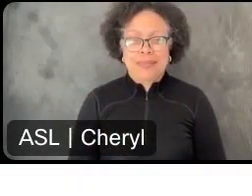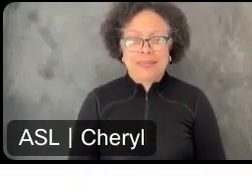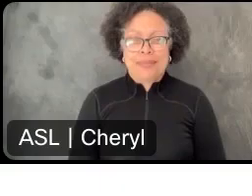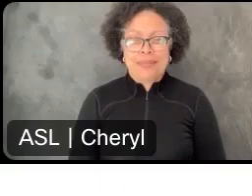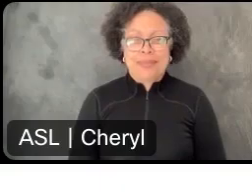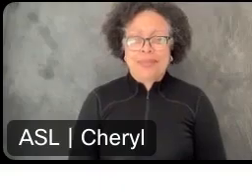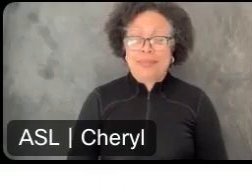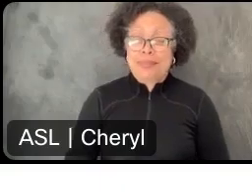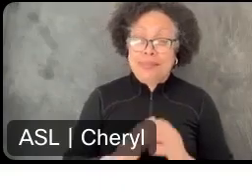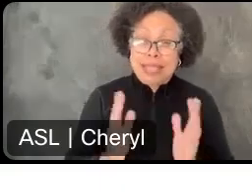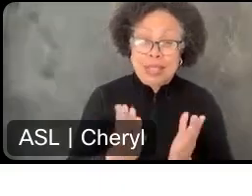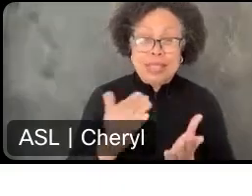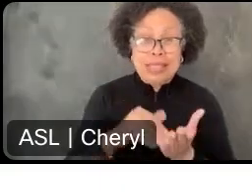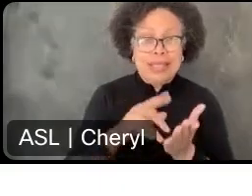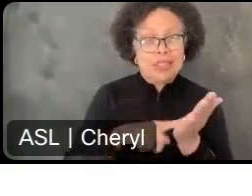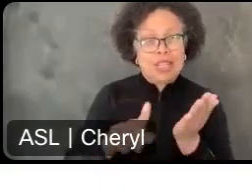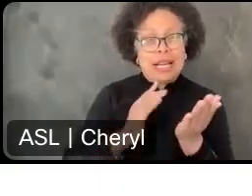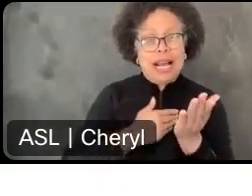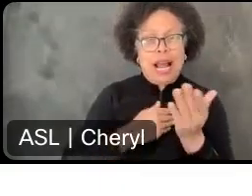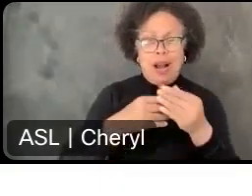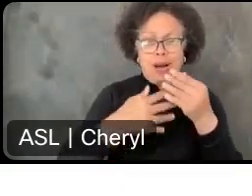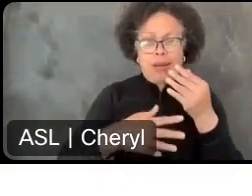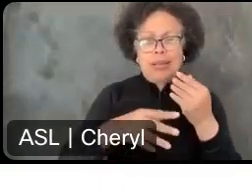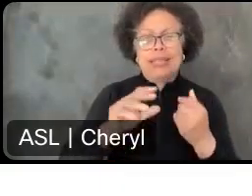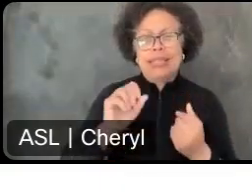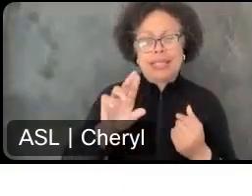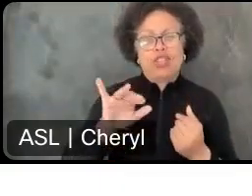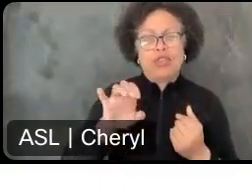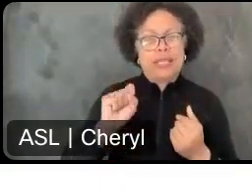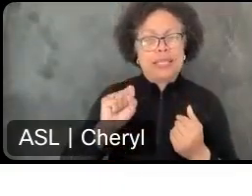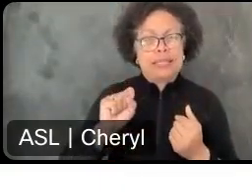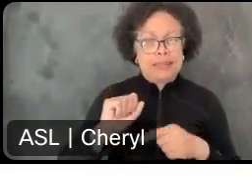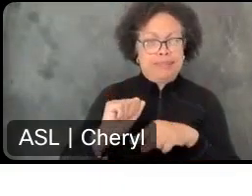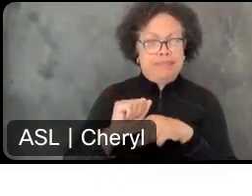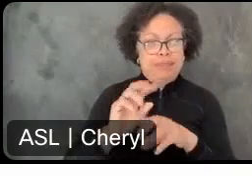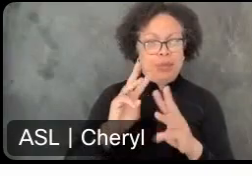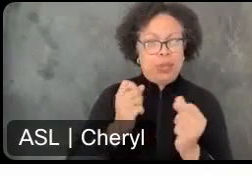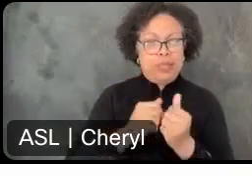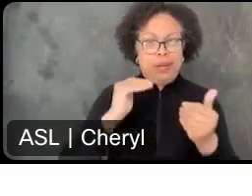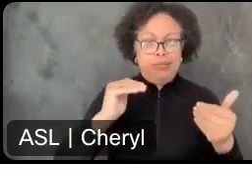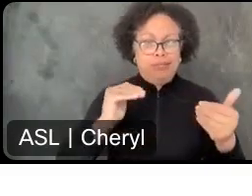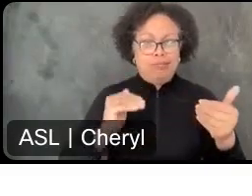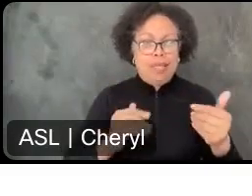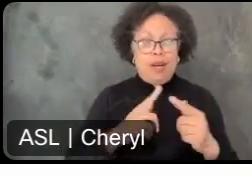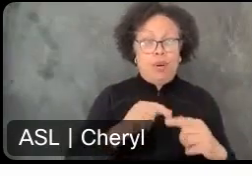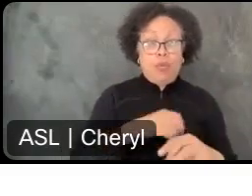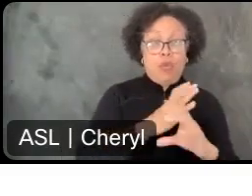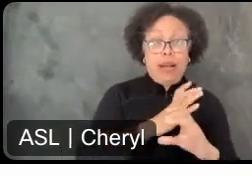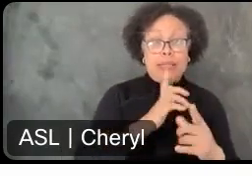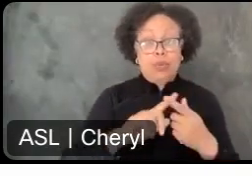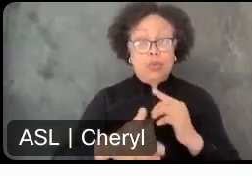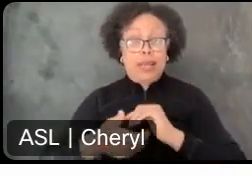We encourage you to check out our entire webinar series, From Crisis to Collaboration, which started in